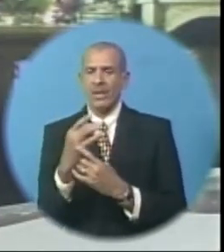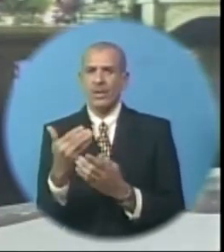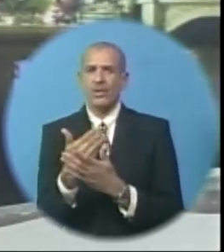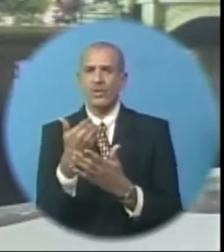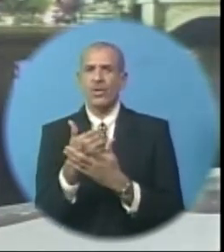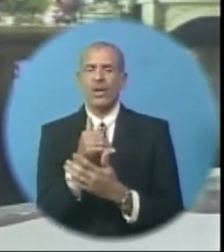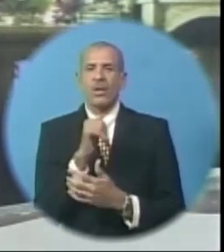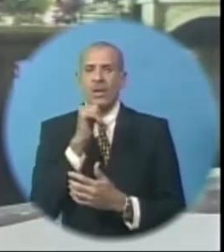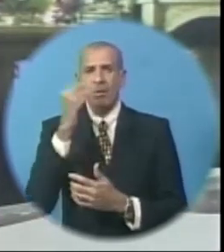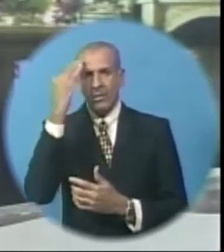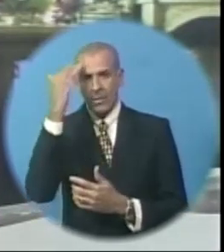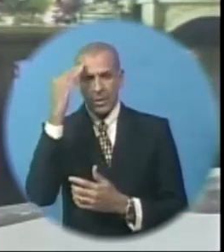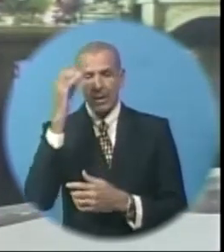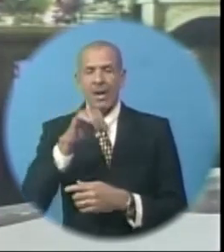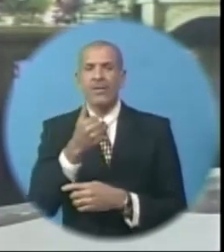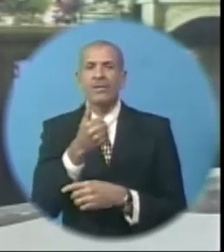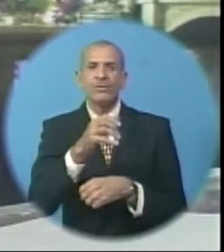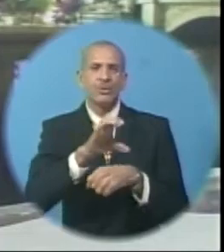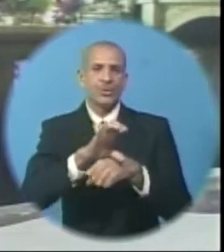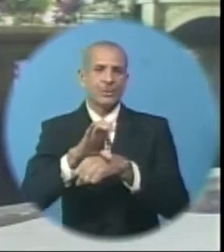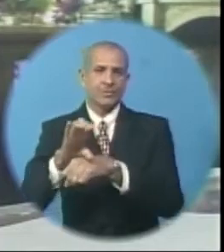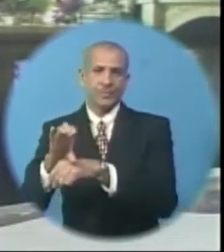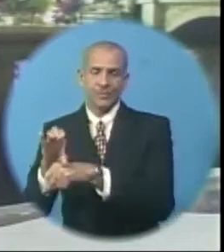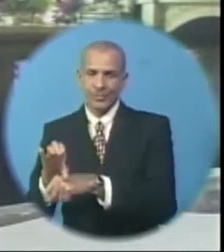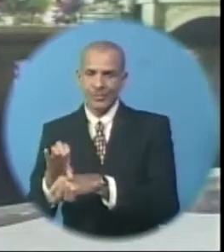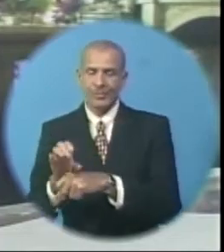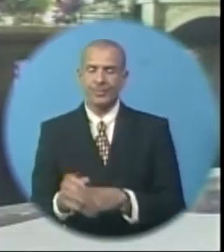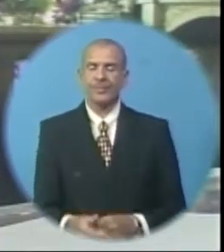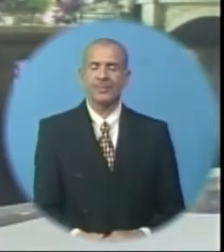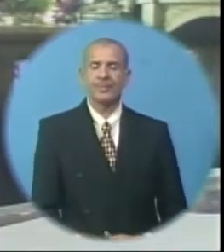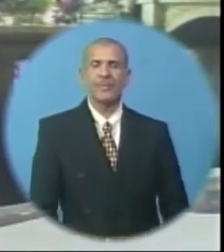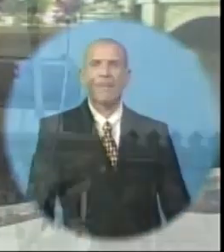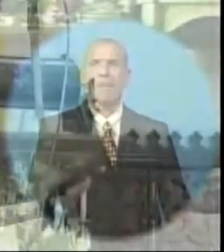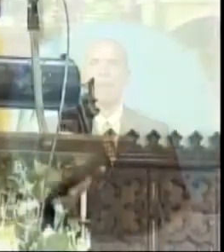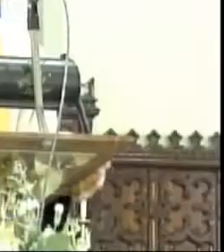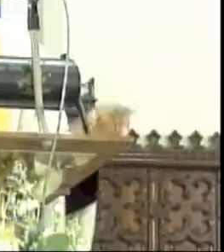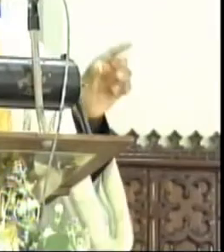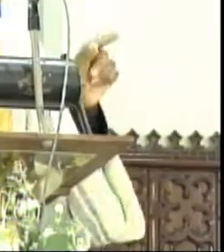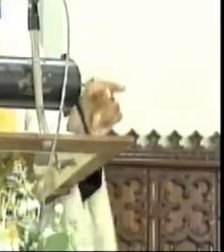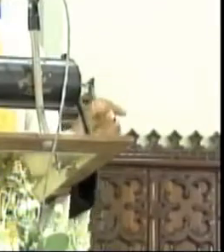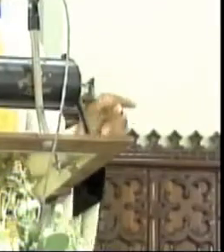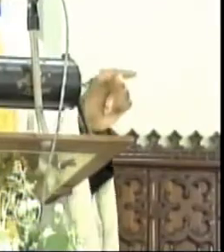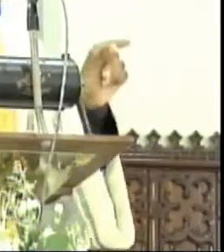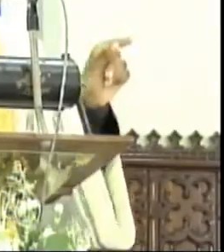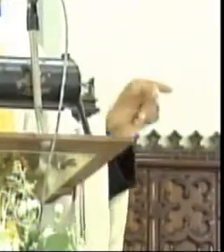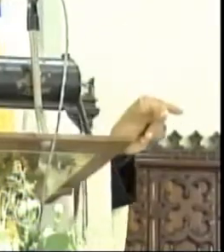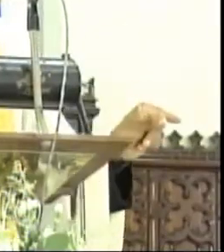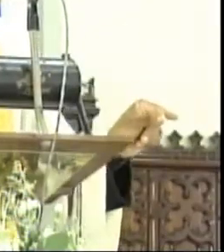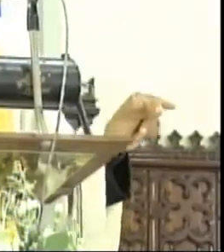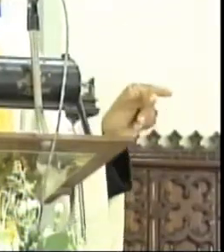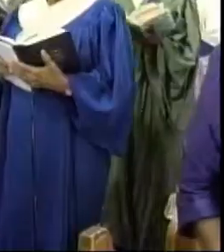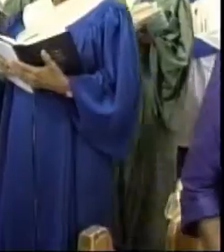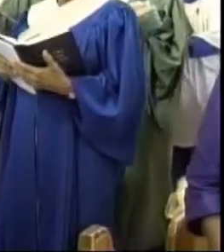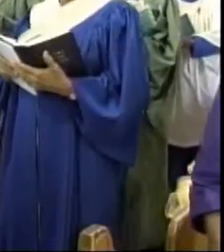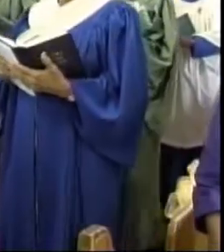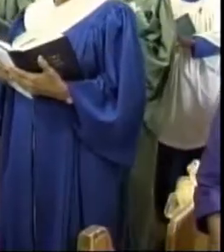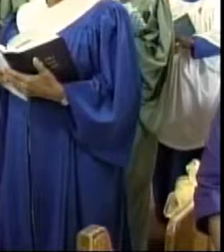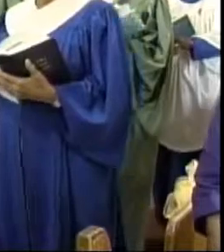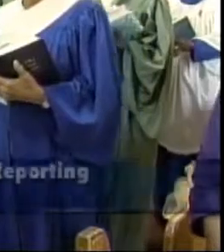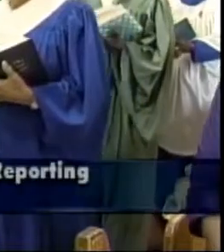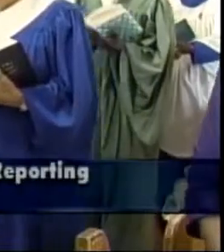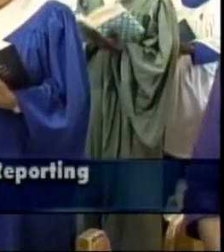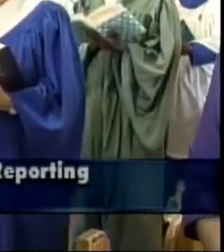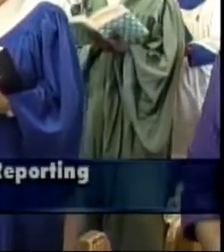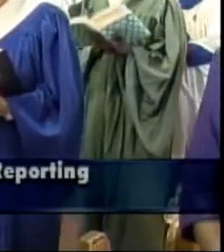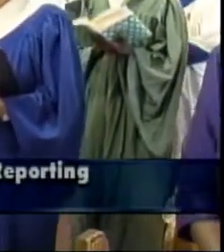newer, unfamiliar churches. Sharika Griffith reports. Rector of St. Barnabas Church, Reverend Mark Herwood, says people are